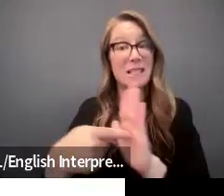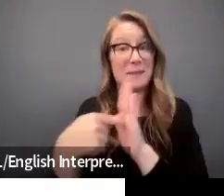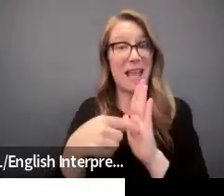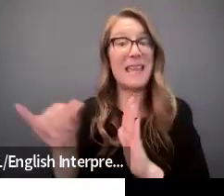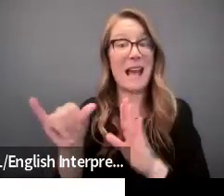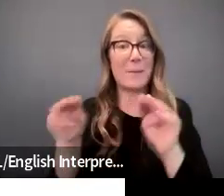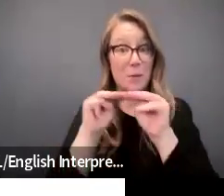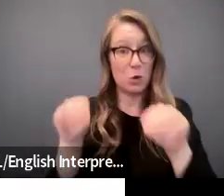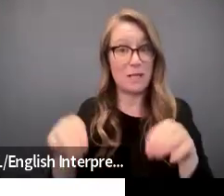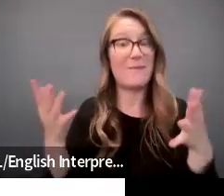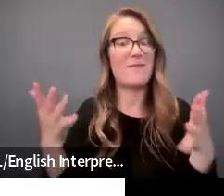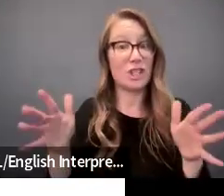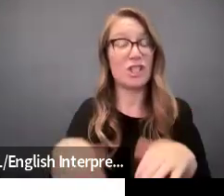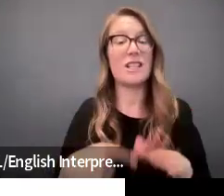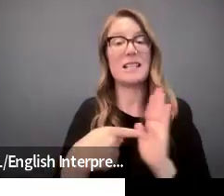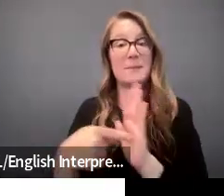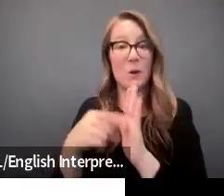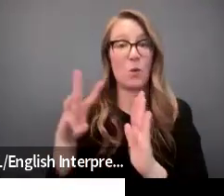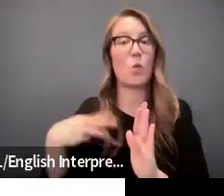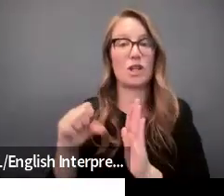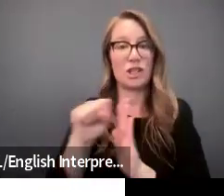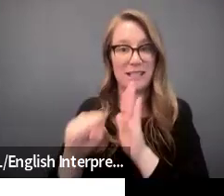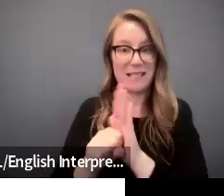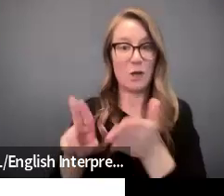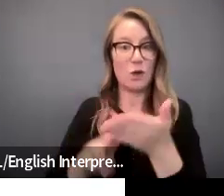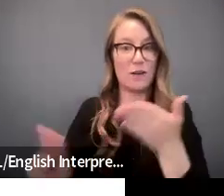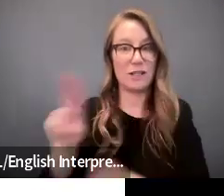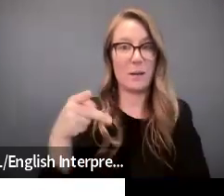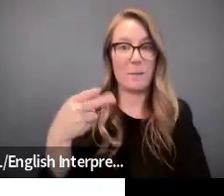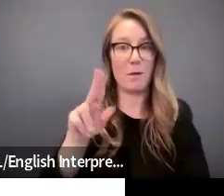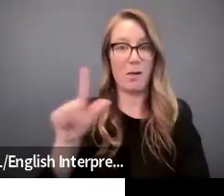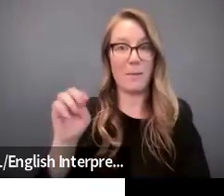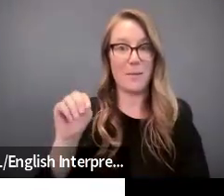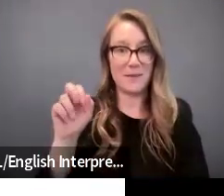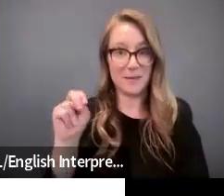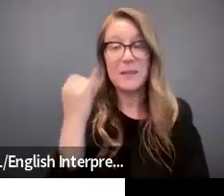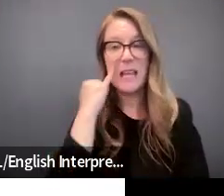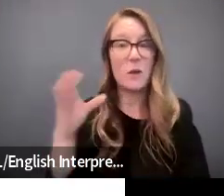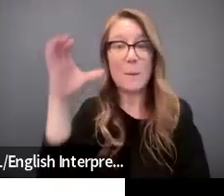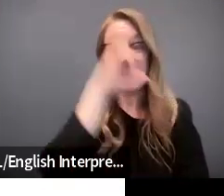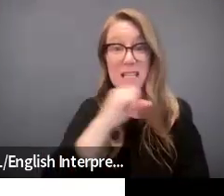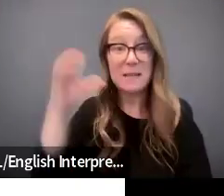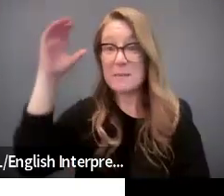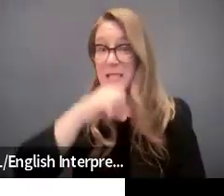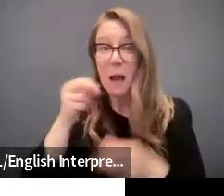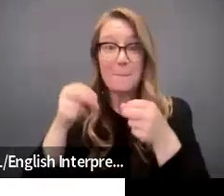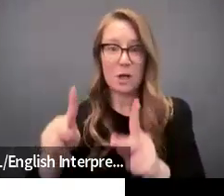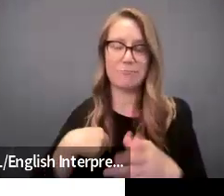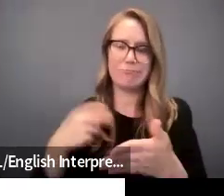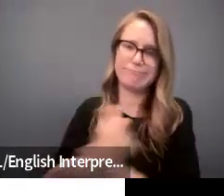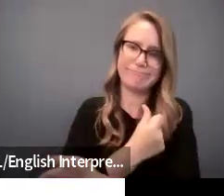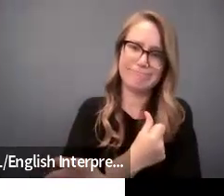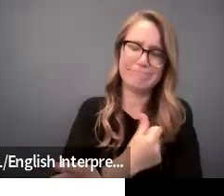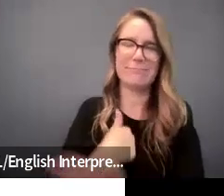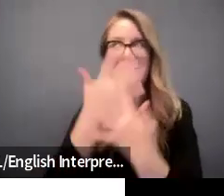Yakima Museum and on display at Washington State University in Pullman. And if you missed both of those, which I did, I'm